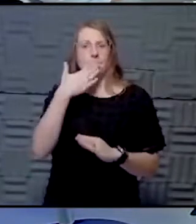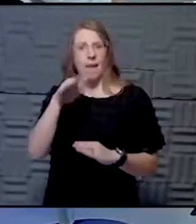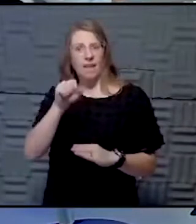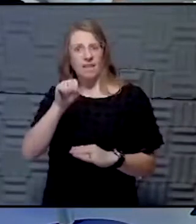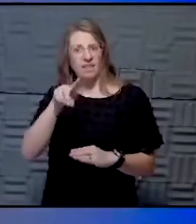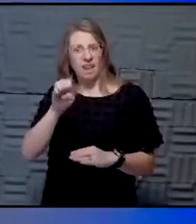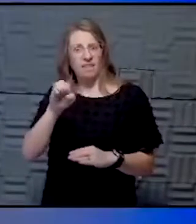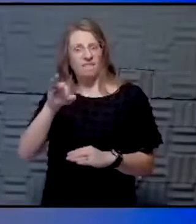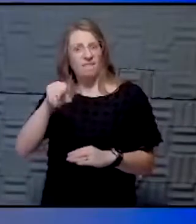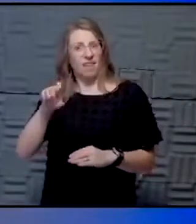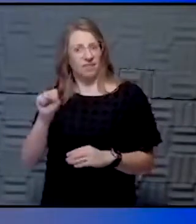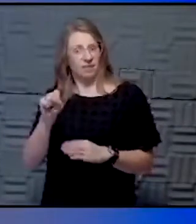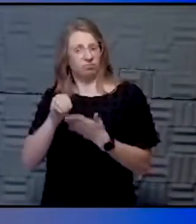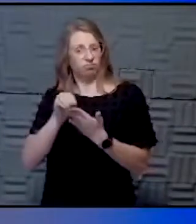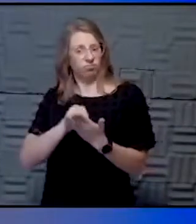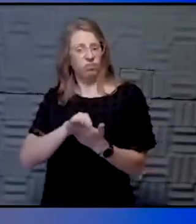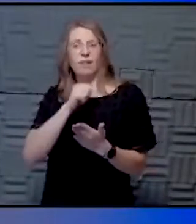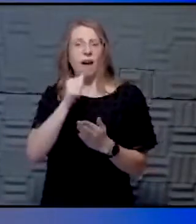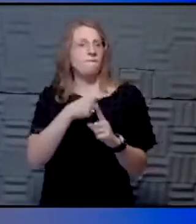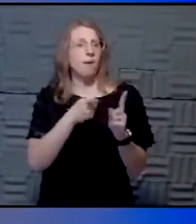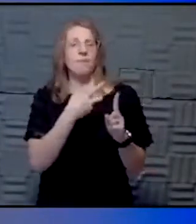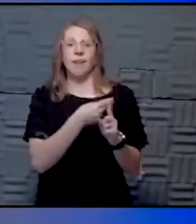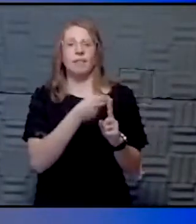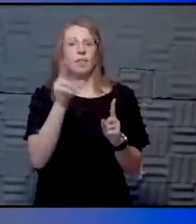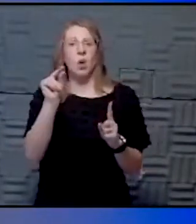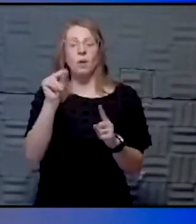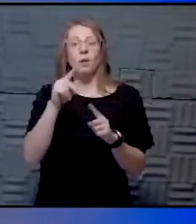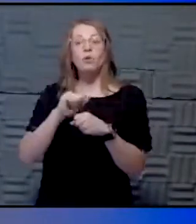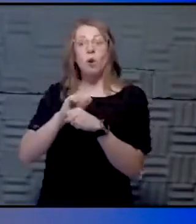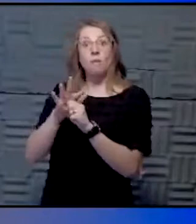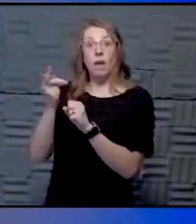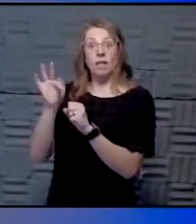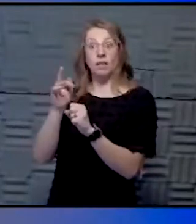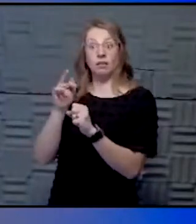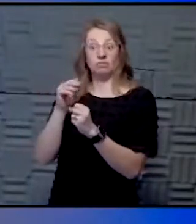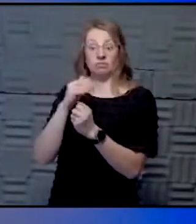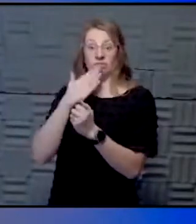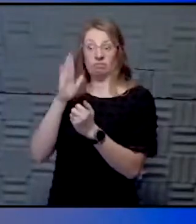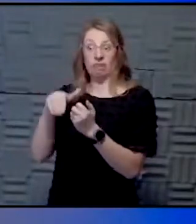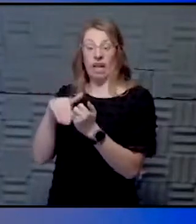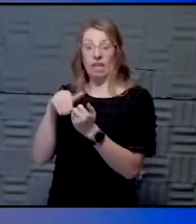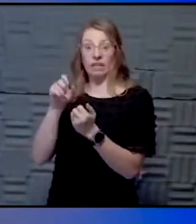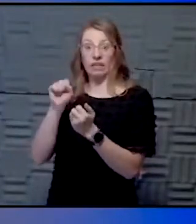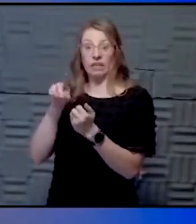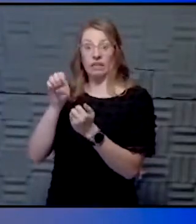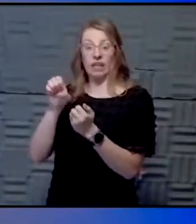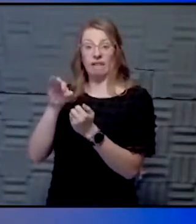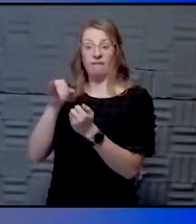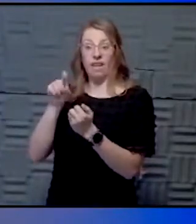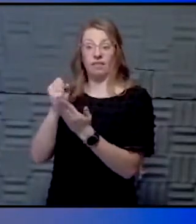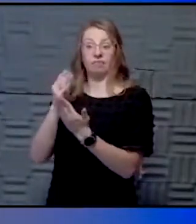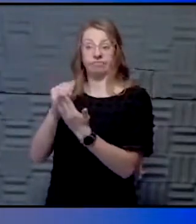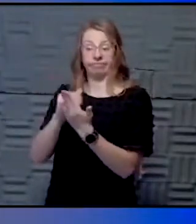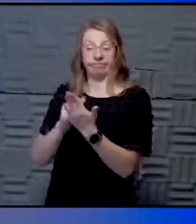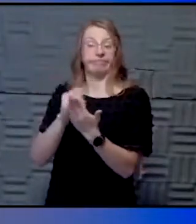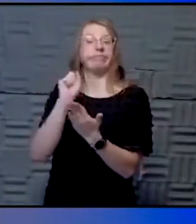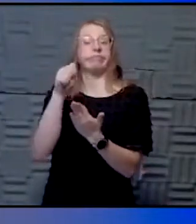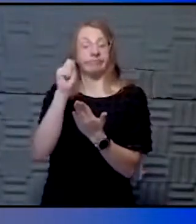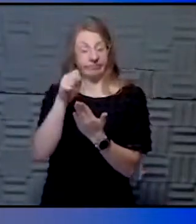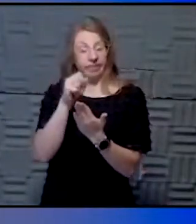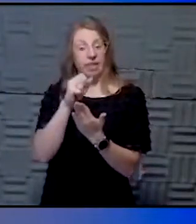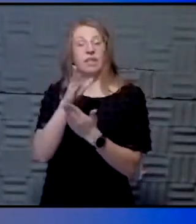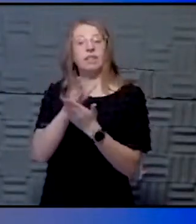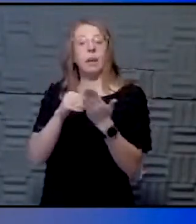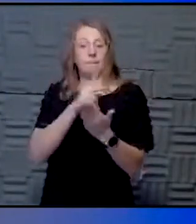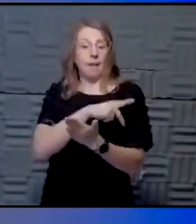it? Not from the vaccine, no. Okay, but from COVID-19, you've seen some bad things. We have had patients admitted that with some severe